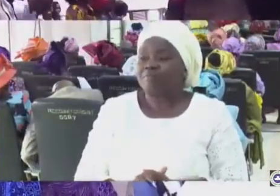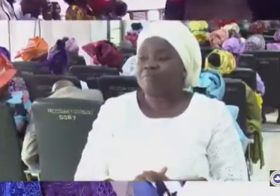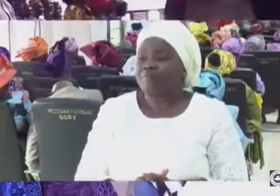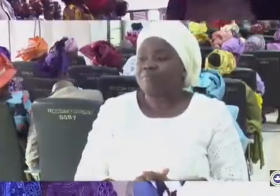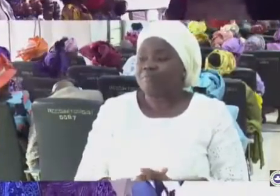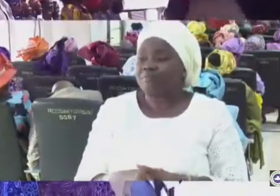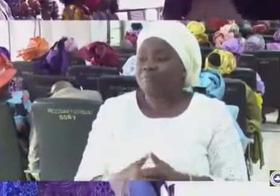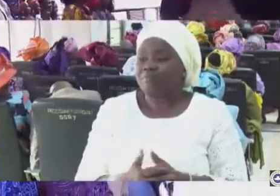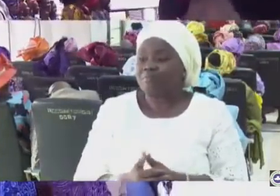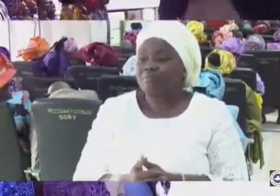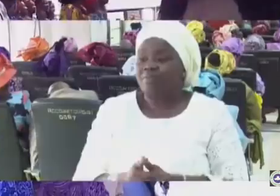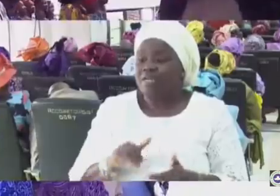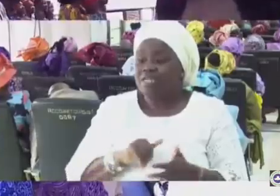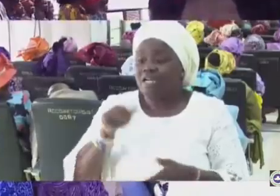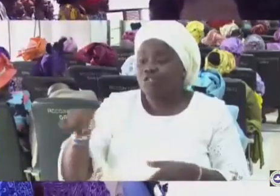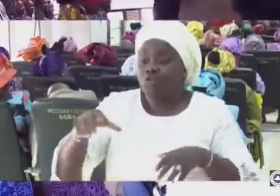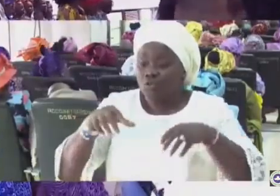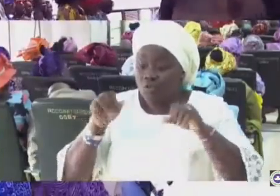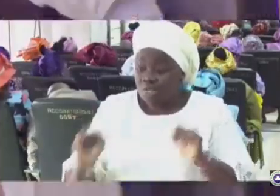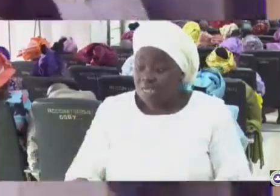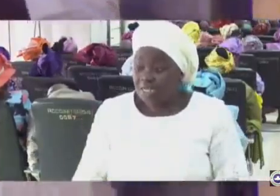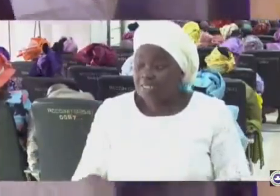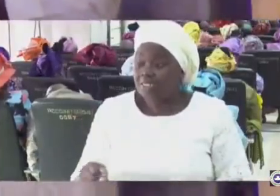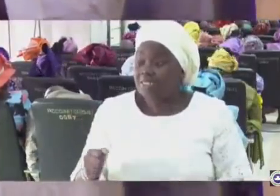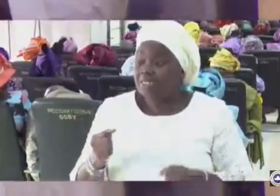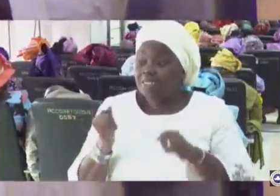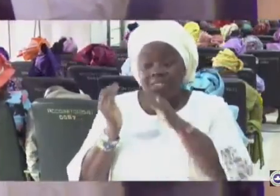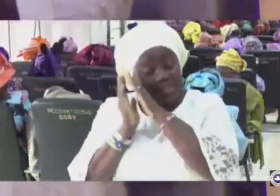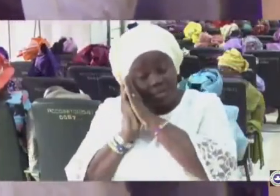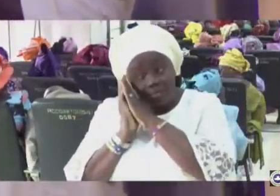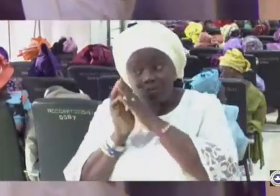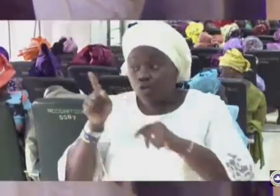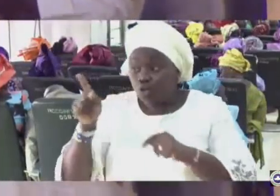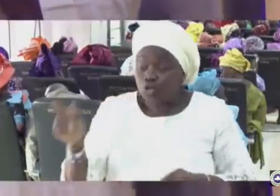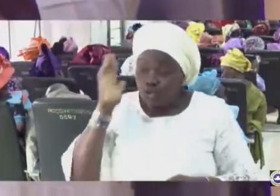That you can sleep, you should thank God for that.